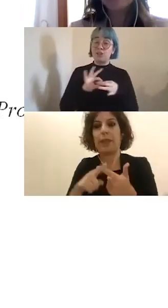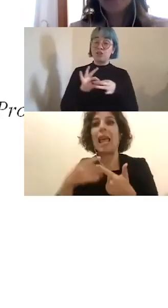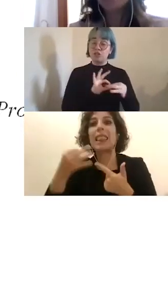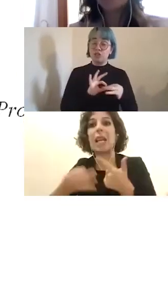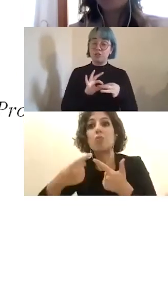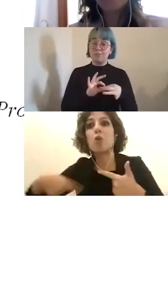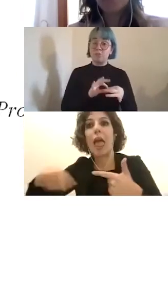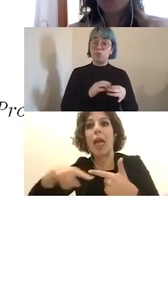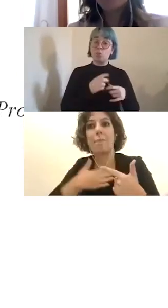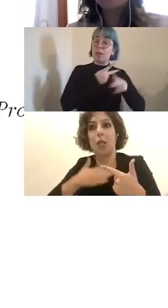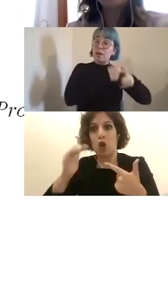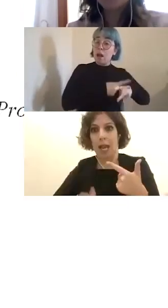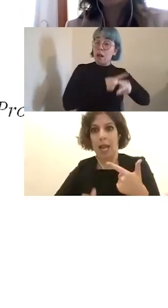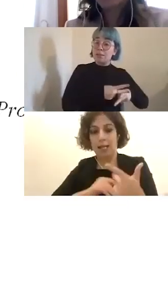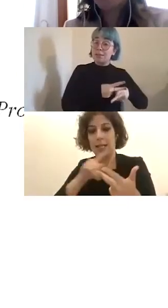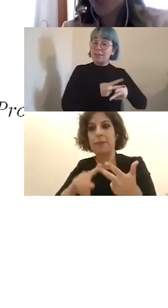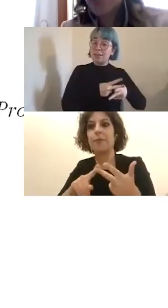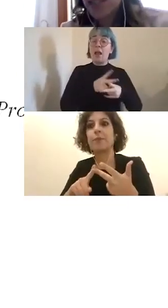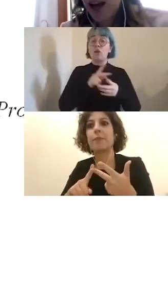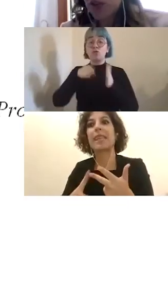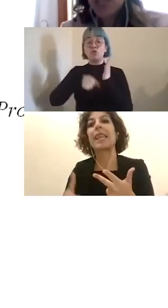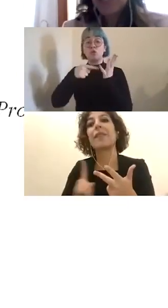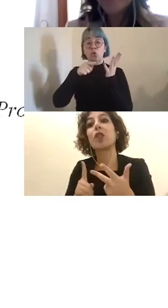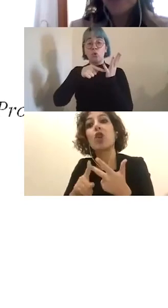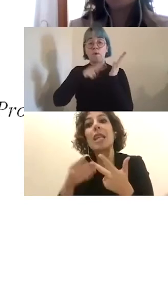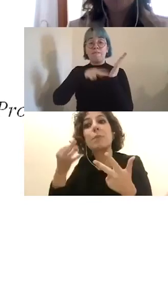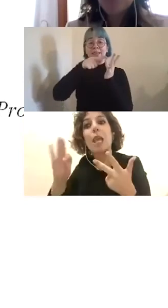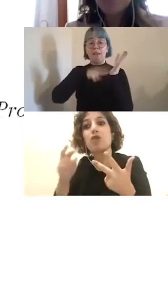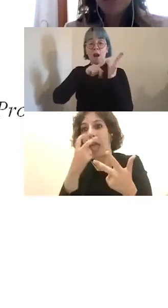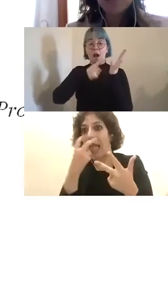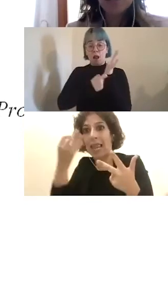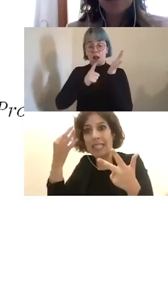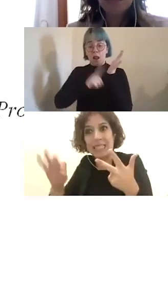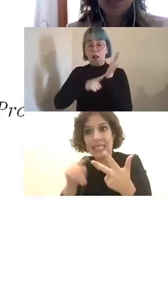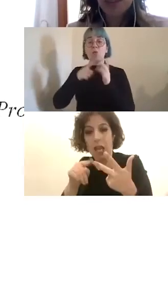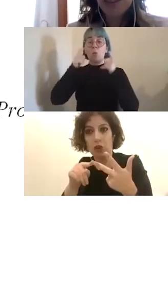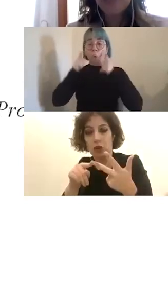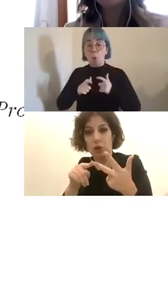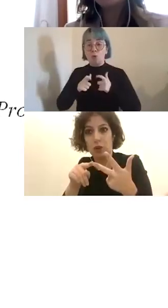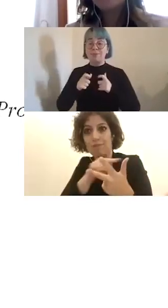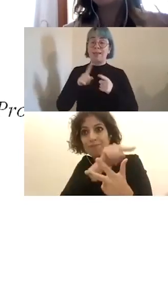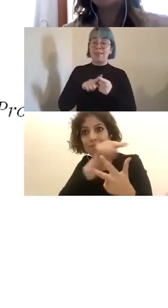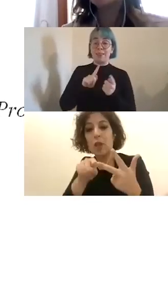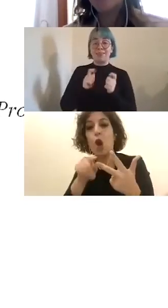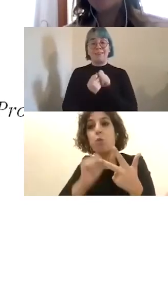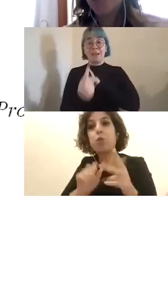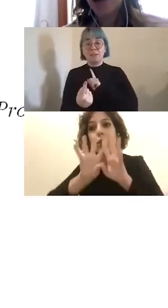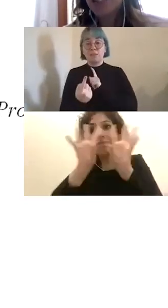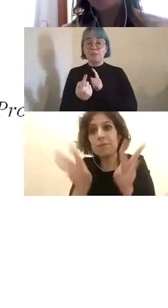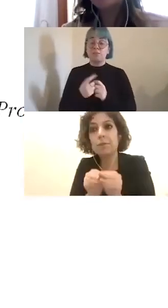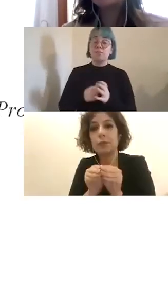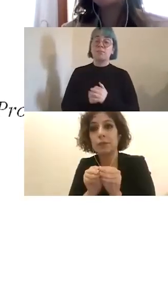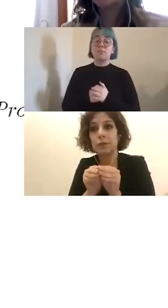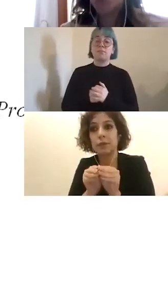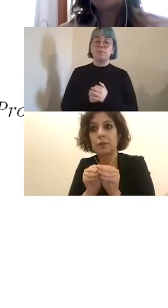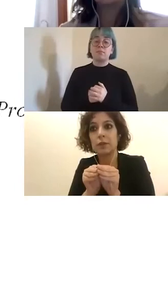the guardian, the juvenile court, and the specialized defender, who